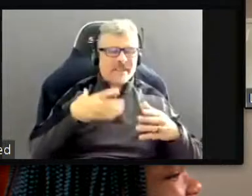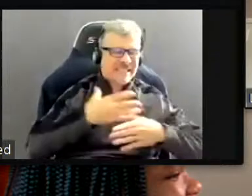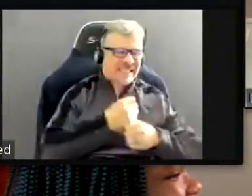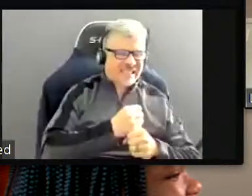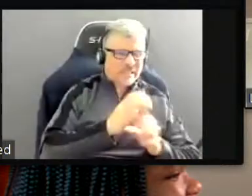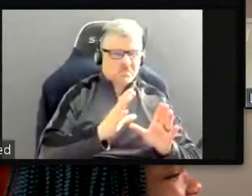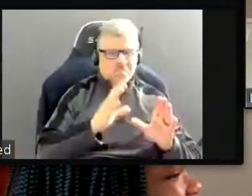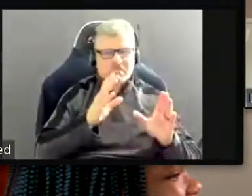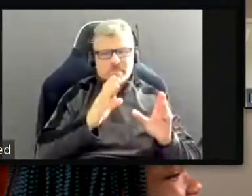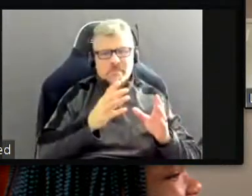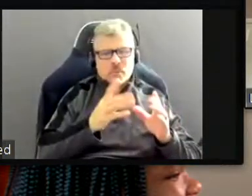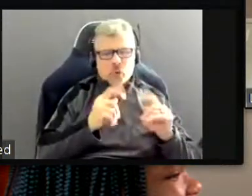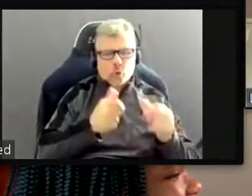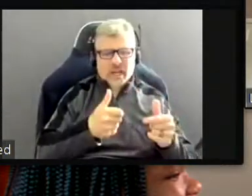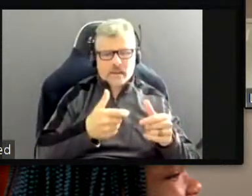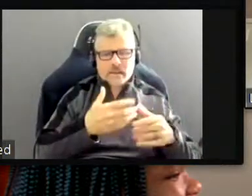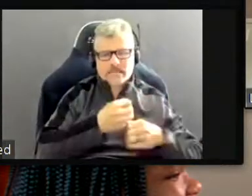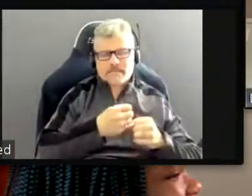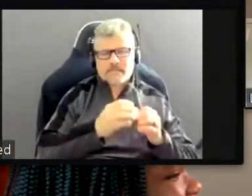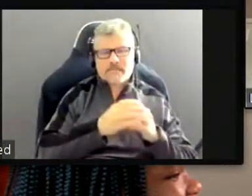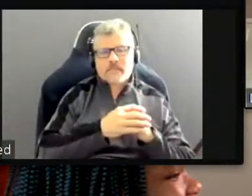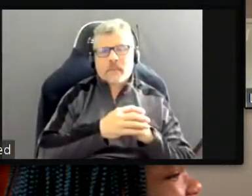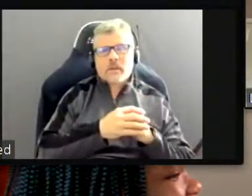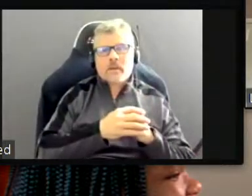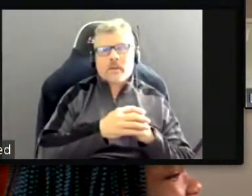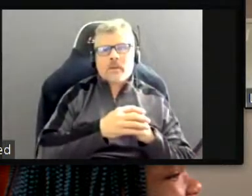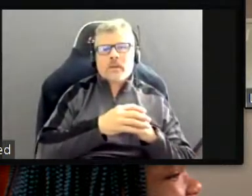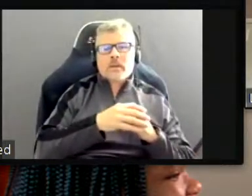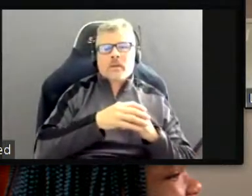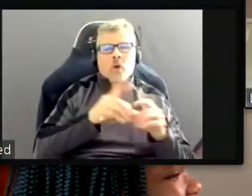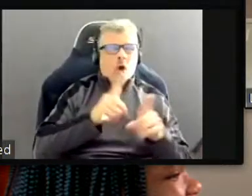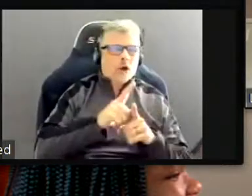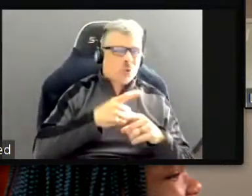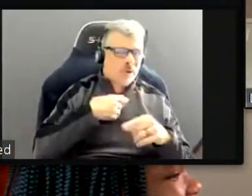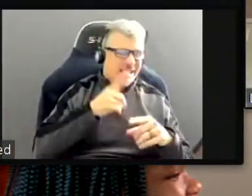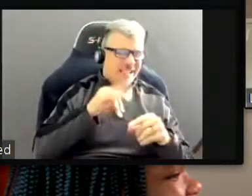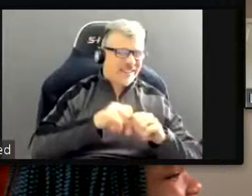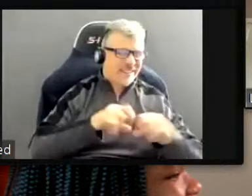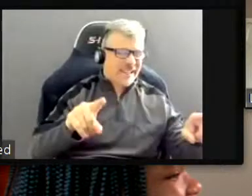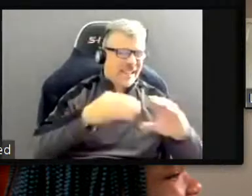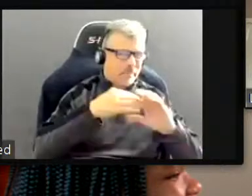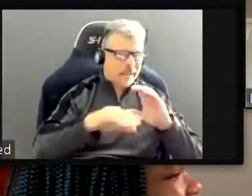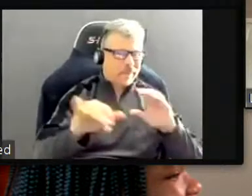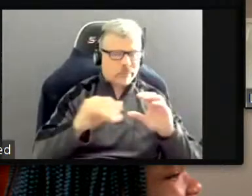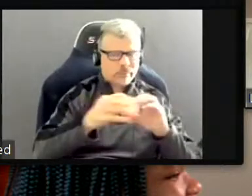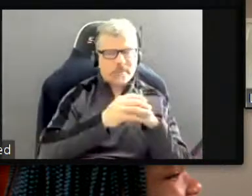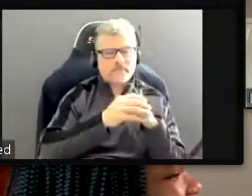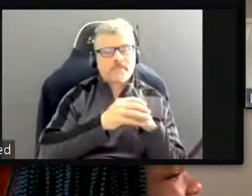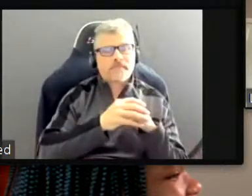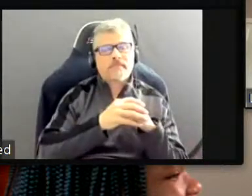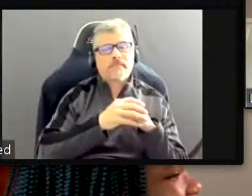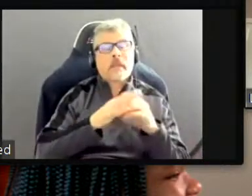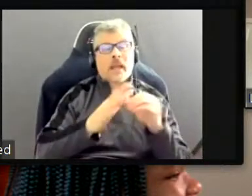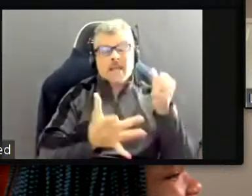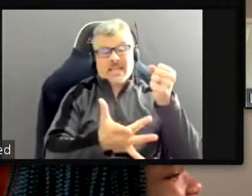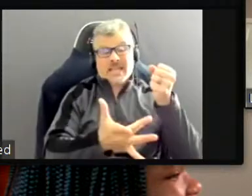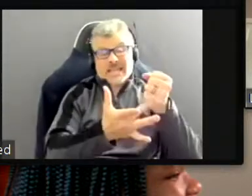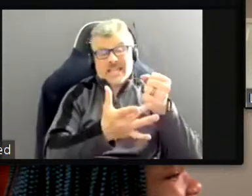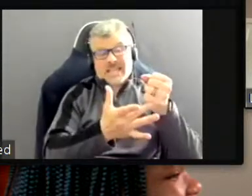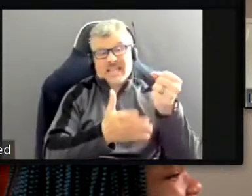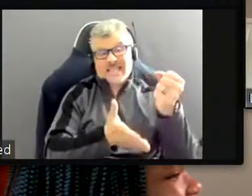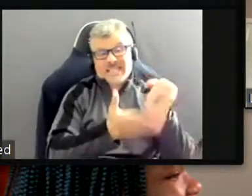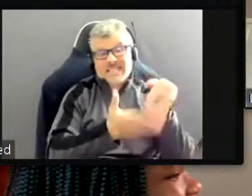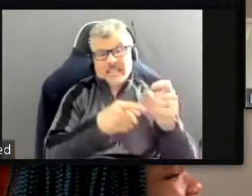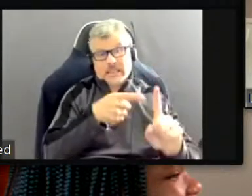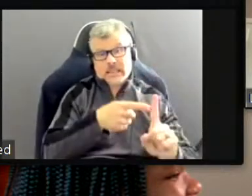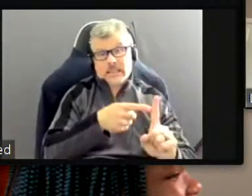that, but I think we also had emailed you this sort of distillation. In technical assistance, we